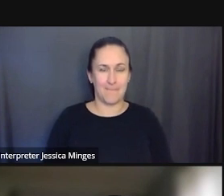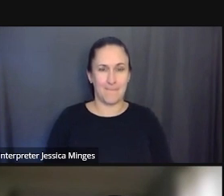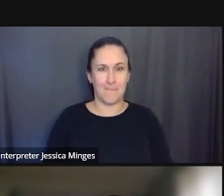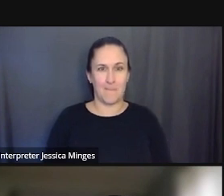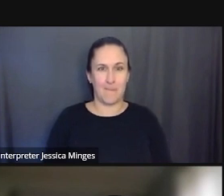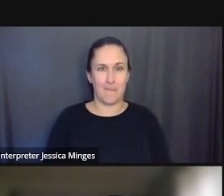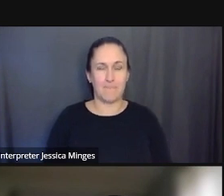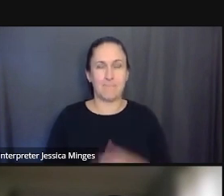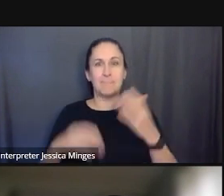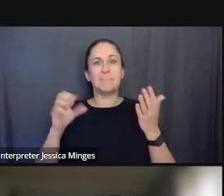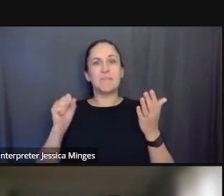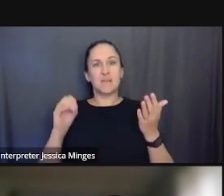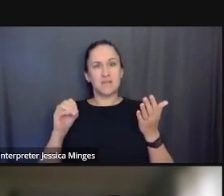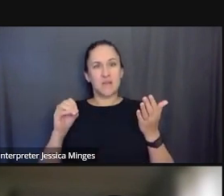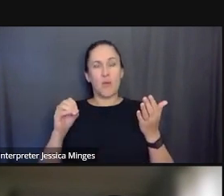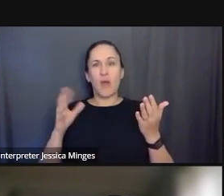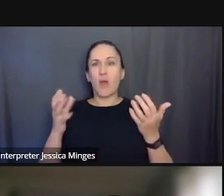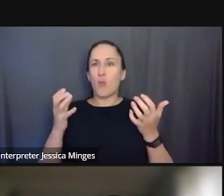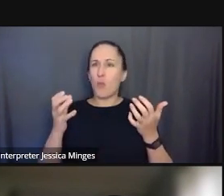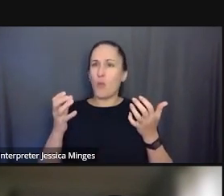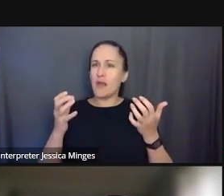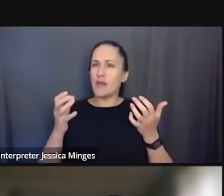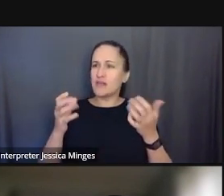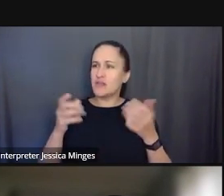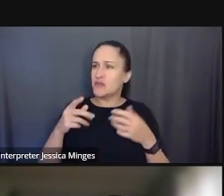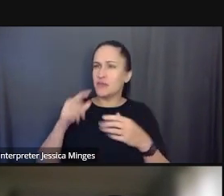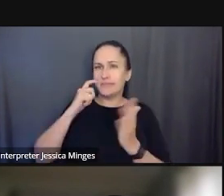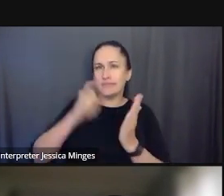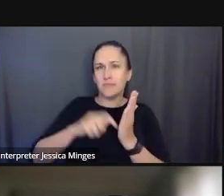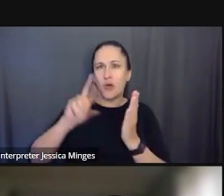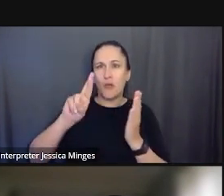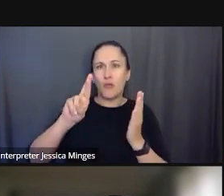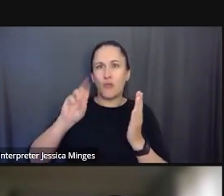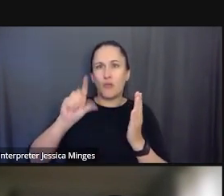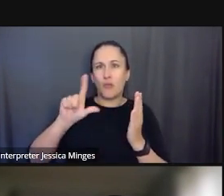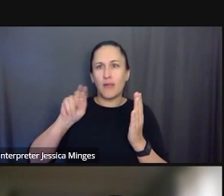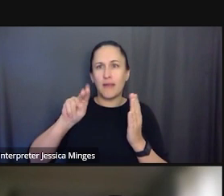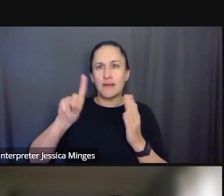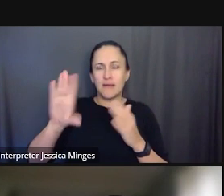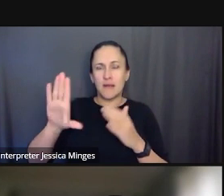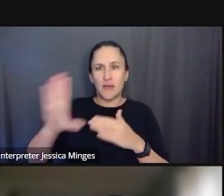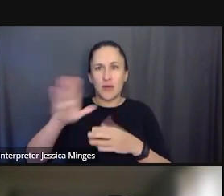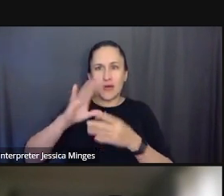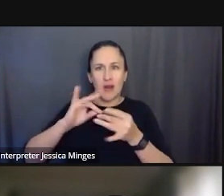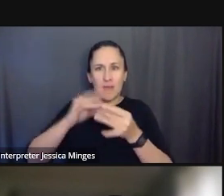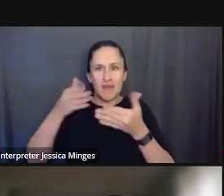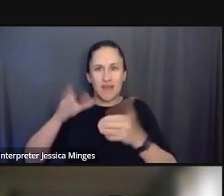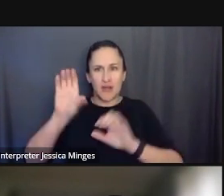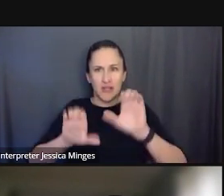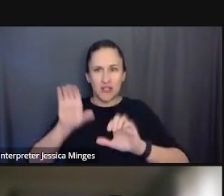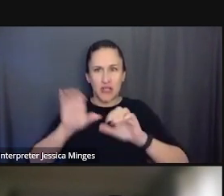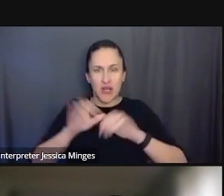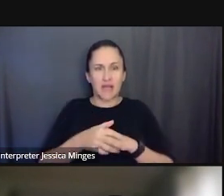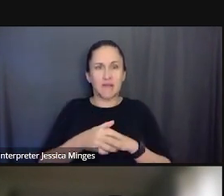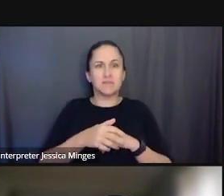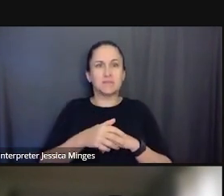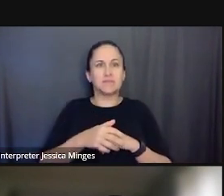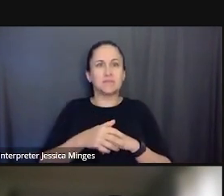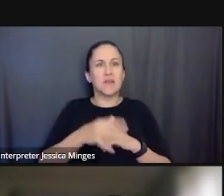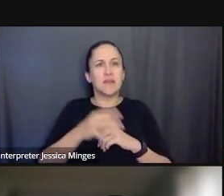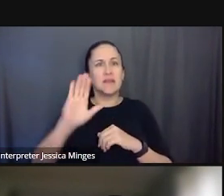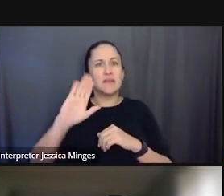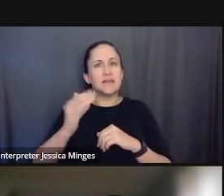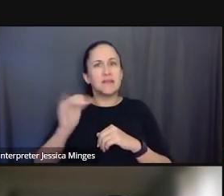Wanted to call out Roland's comment in the chat there, John. I don't know if you saw that. Seems like